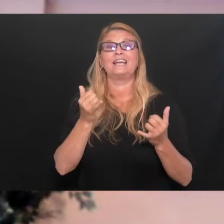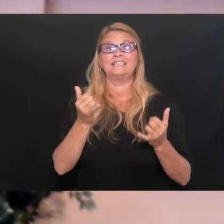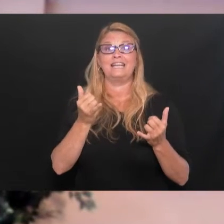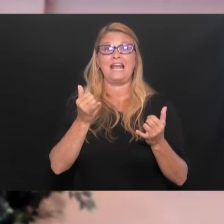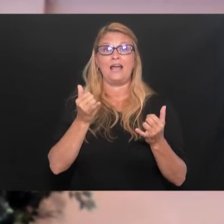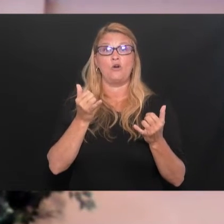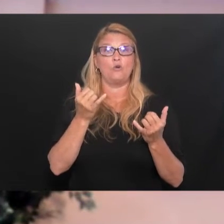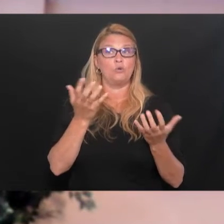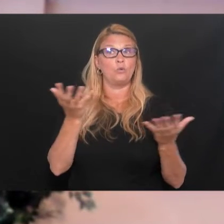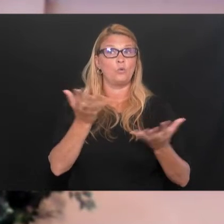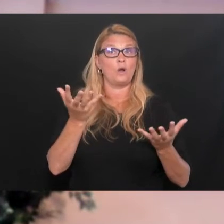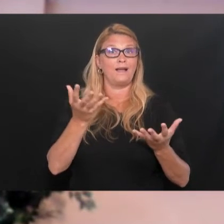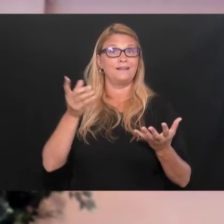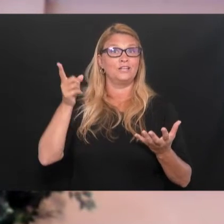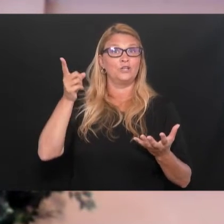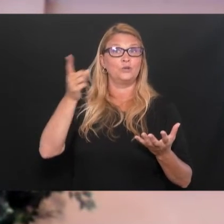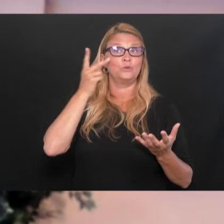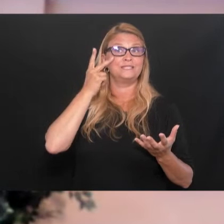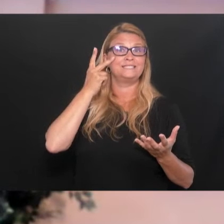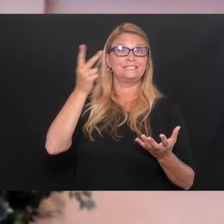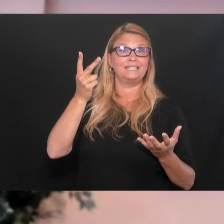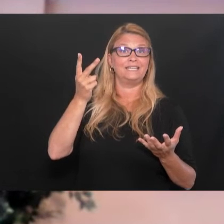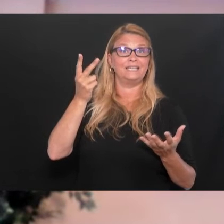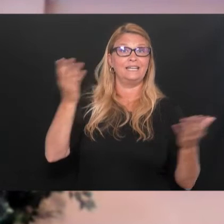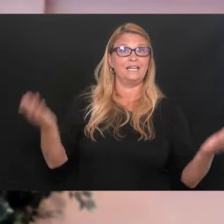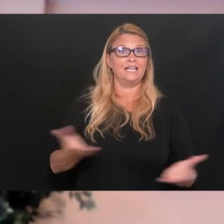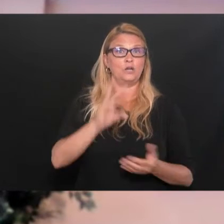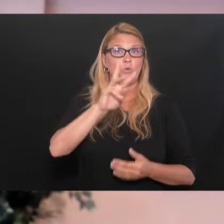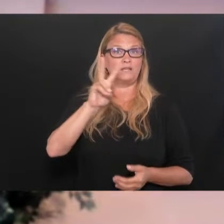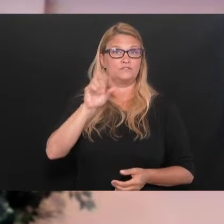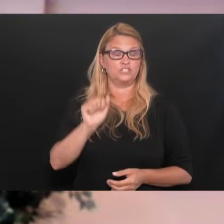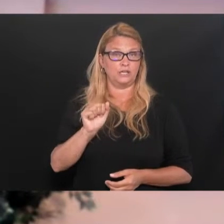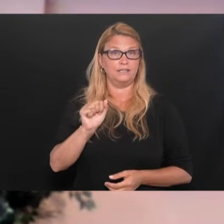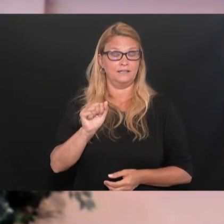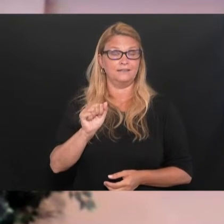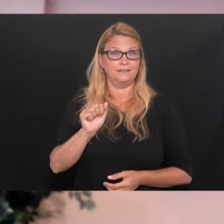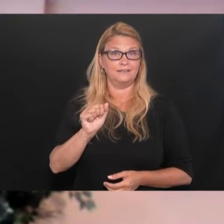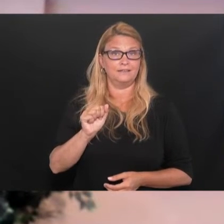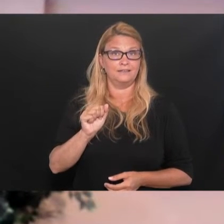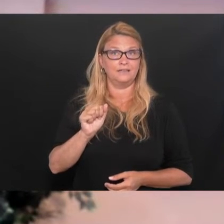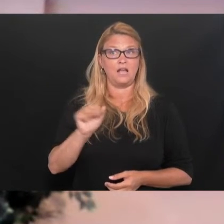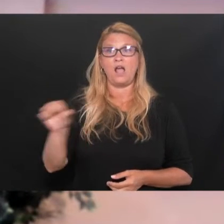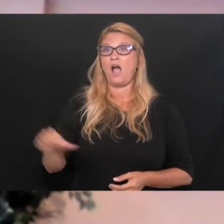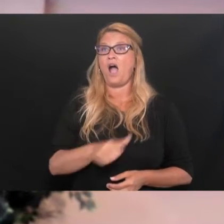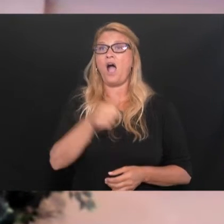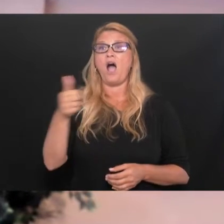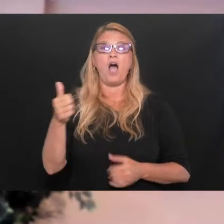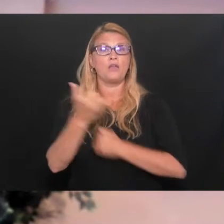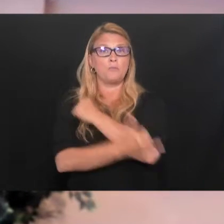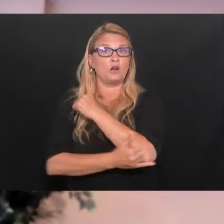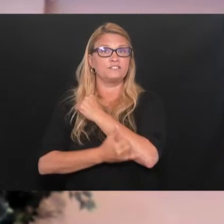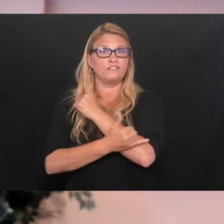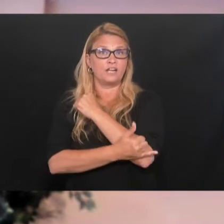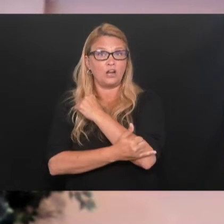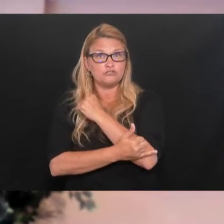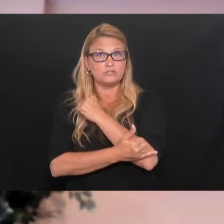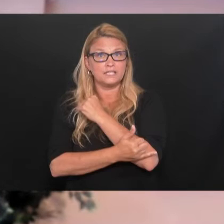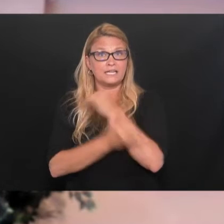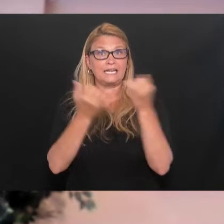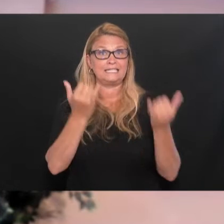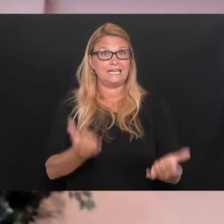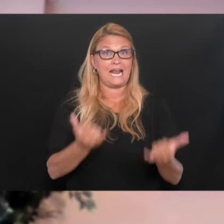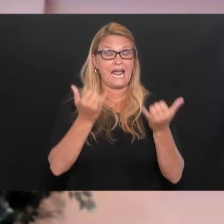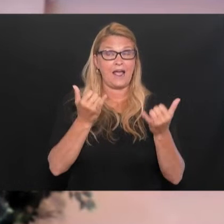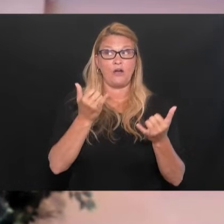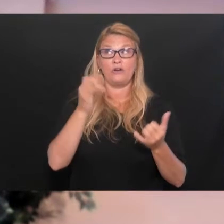form of COVID-19 in West Virginia, 100%. But in other parts of our country now, and in